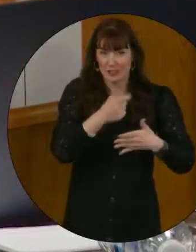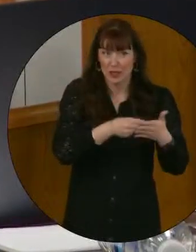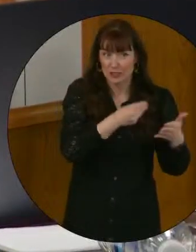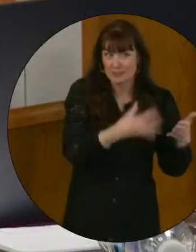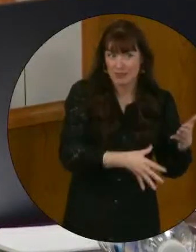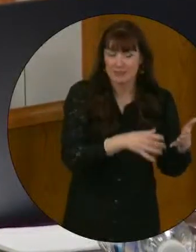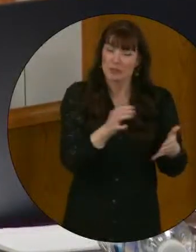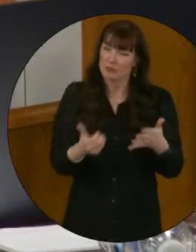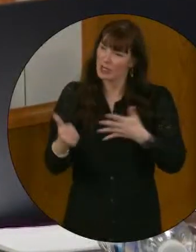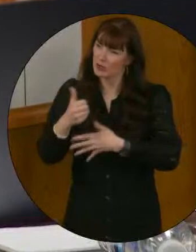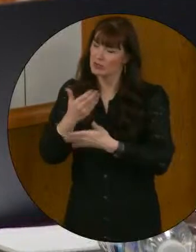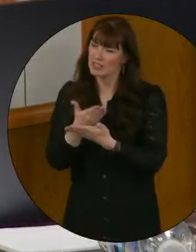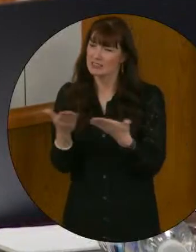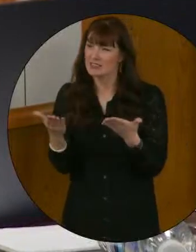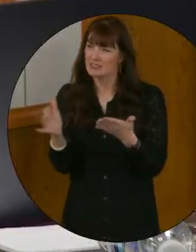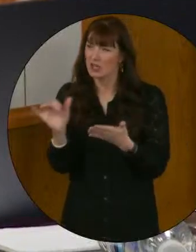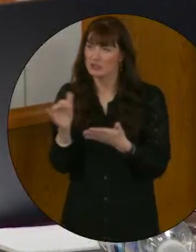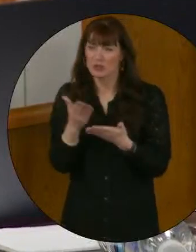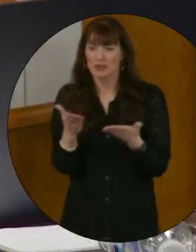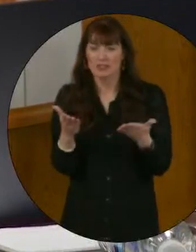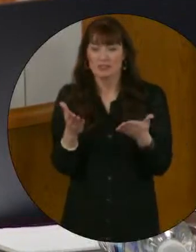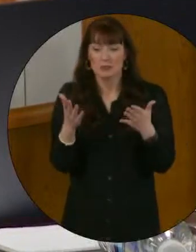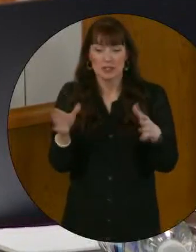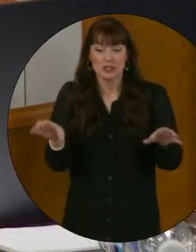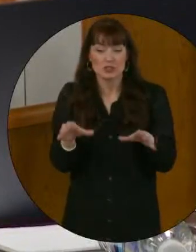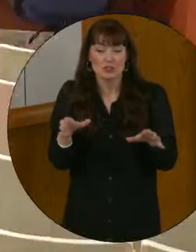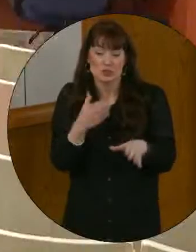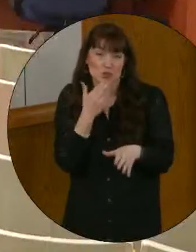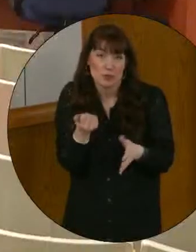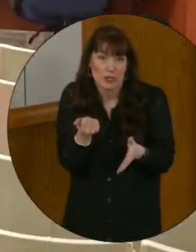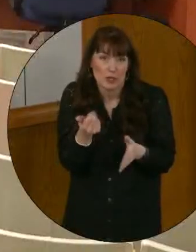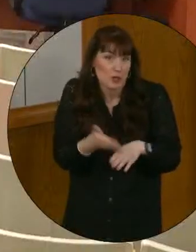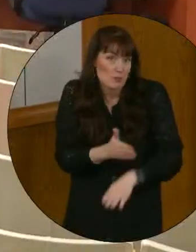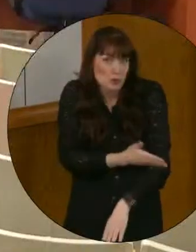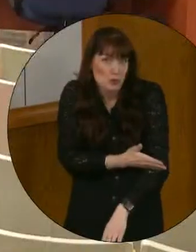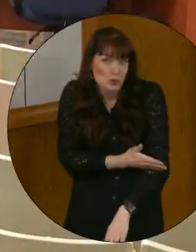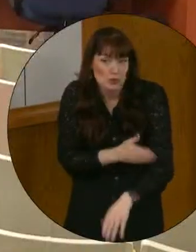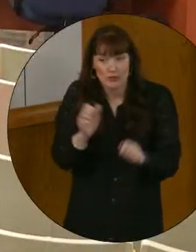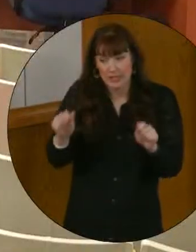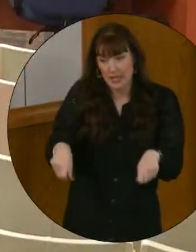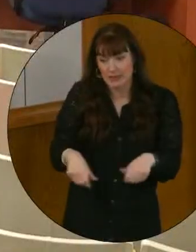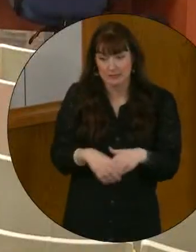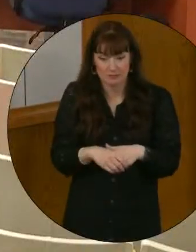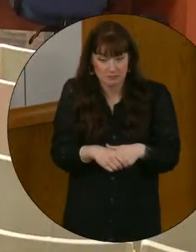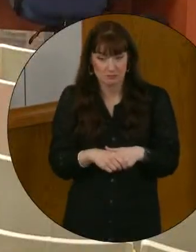just prioritizing also things that we could just do better?